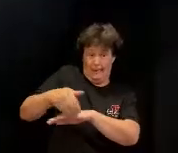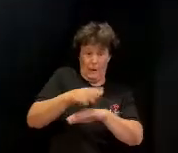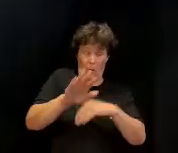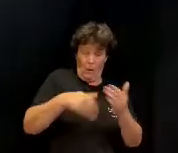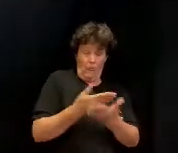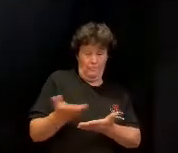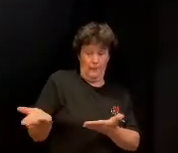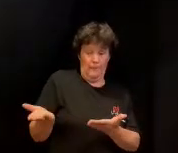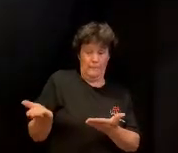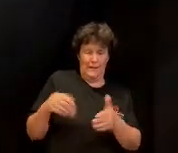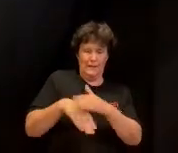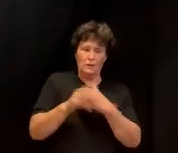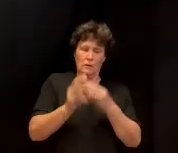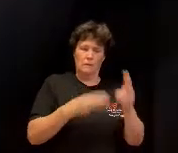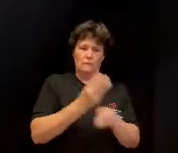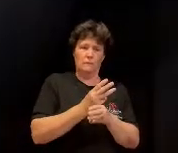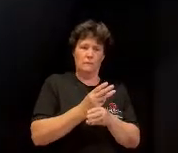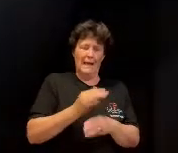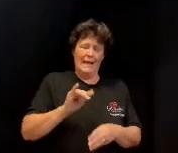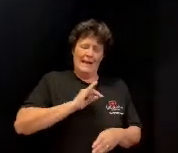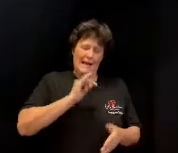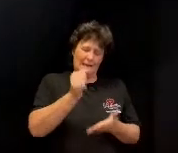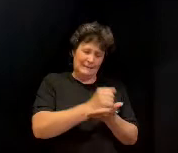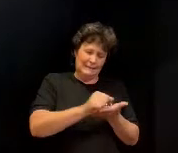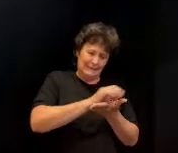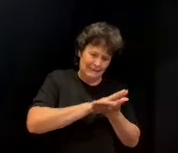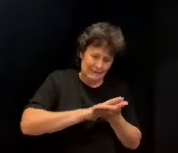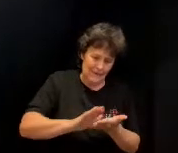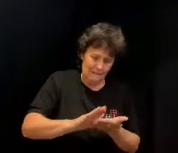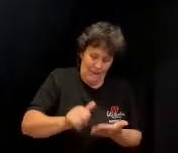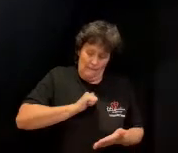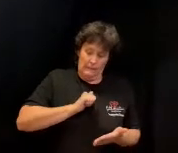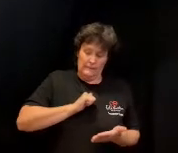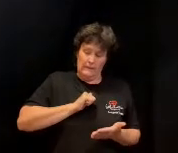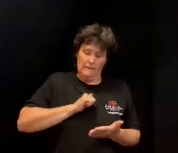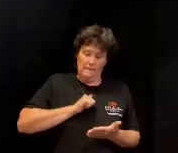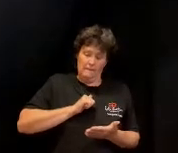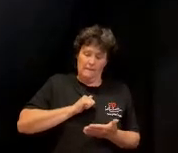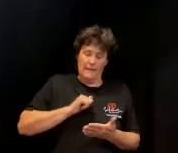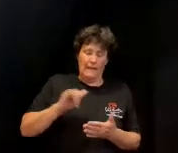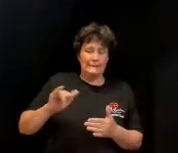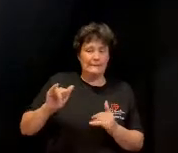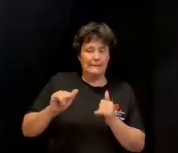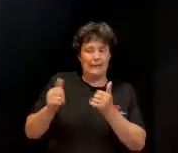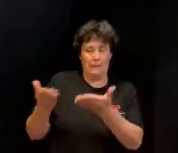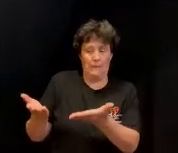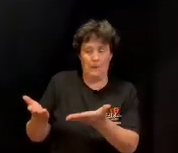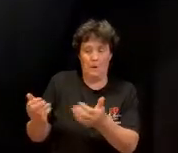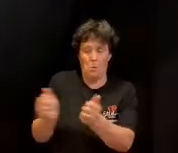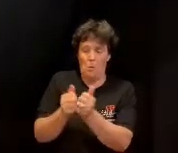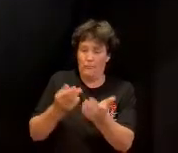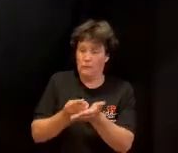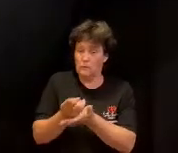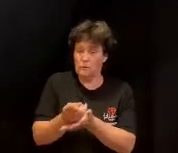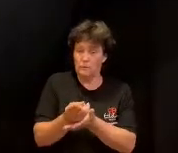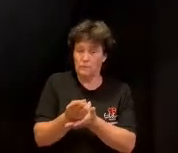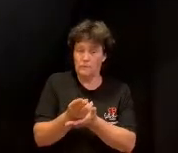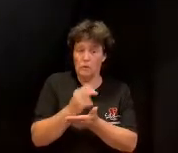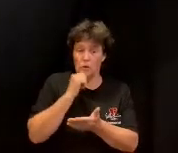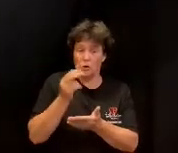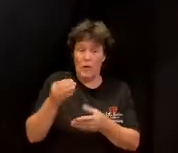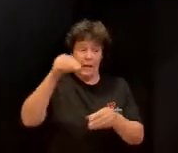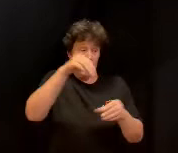sakes, I sanctify myself, that they also may be sanctified by the truth. So Jesus said, they're not of the